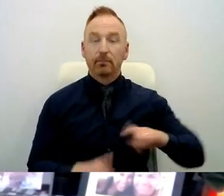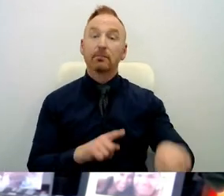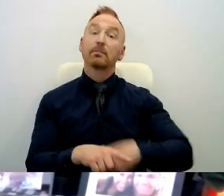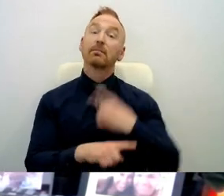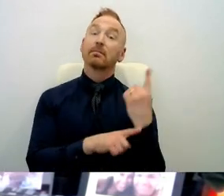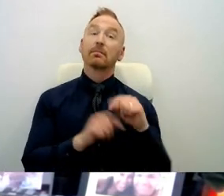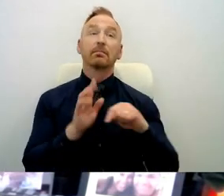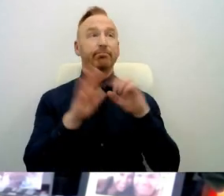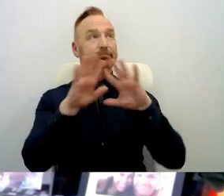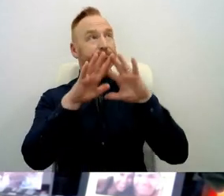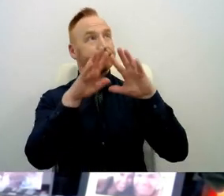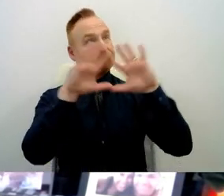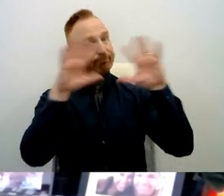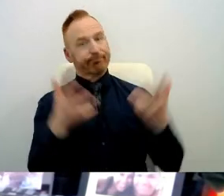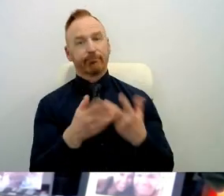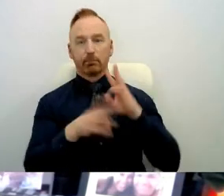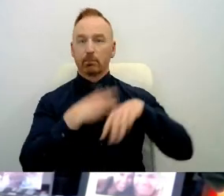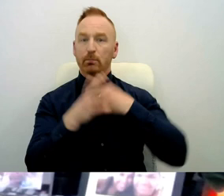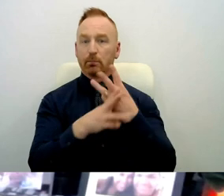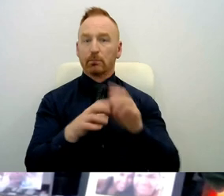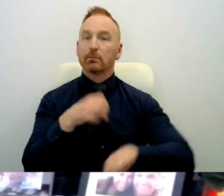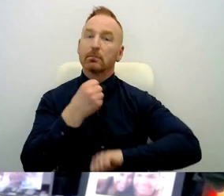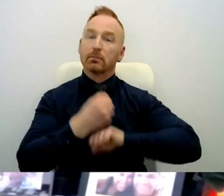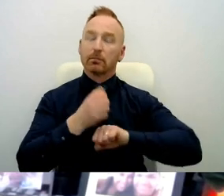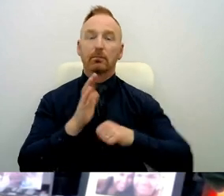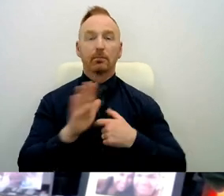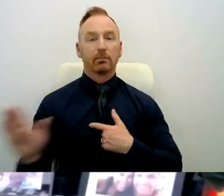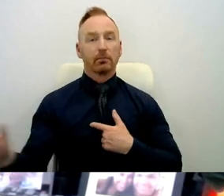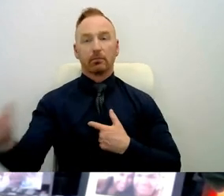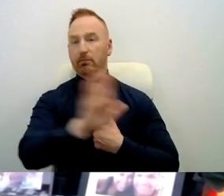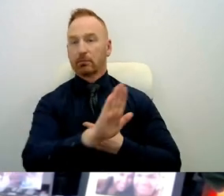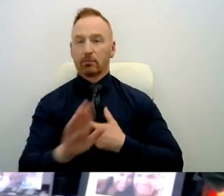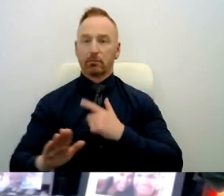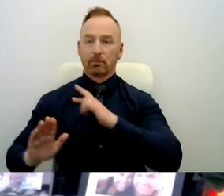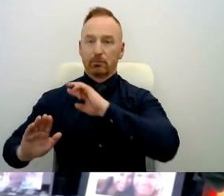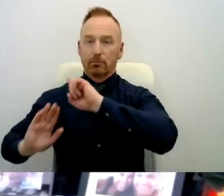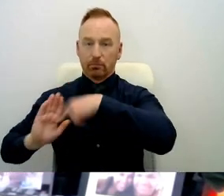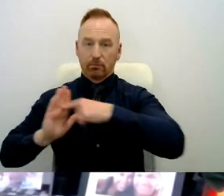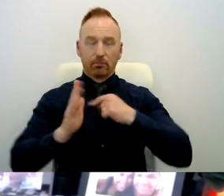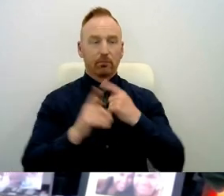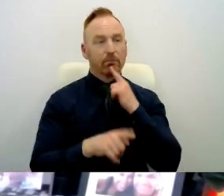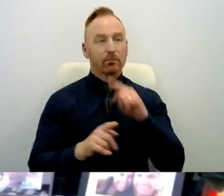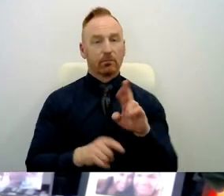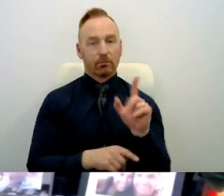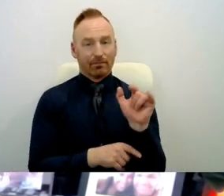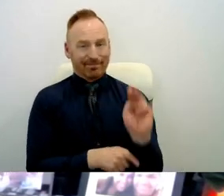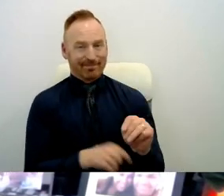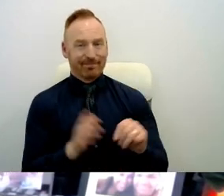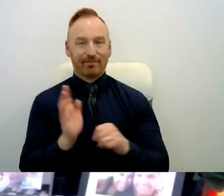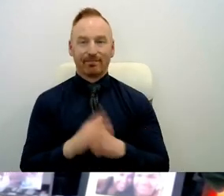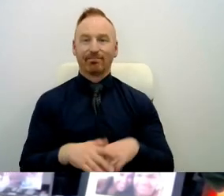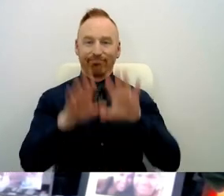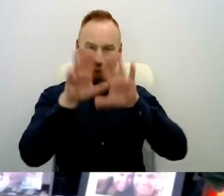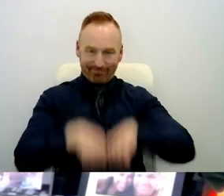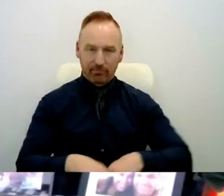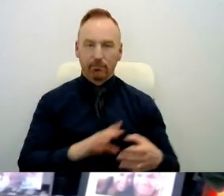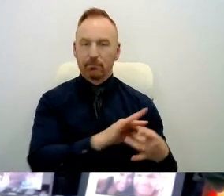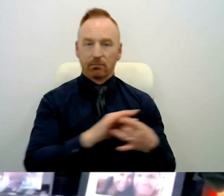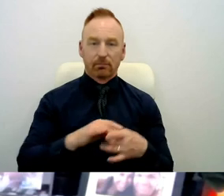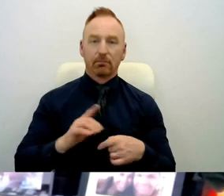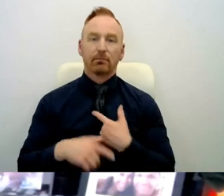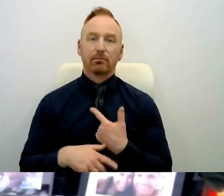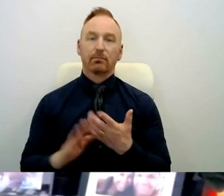we learned today, the wider world, and to further support our respective roles when it comes to the elimination of racism in our community.